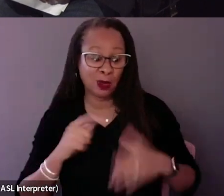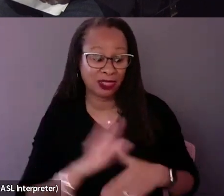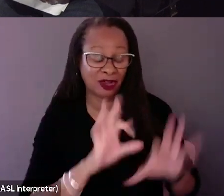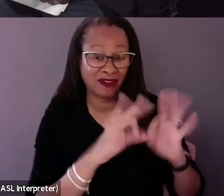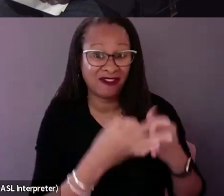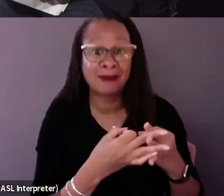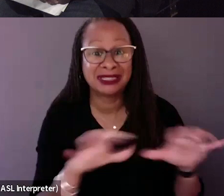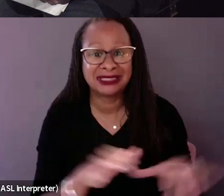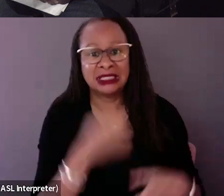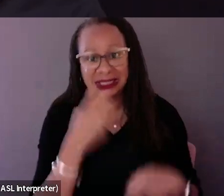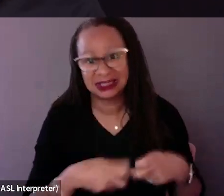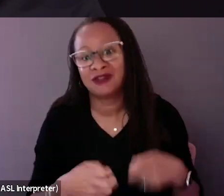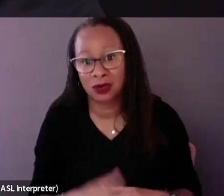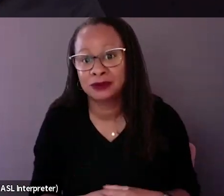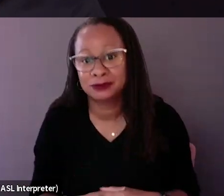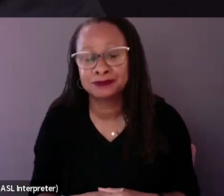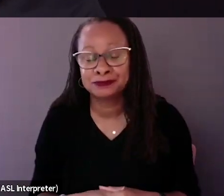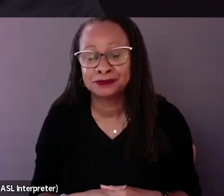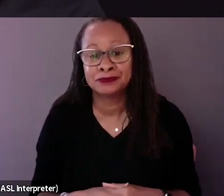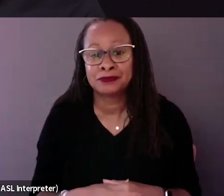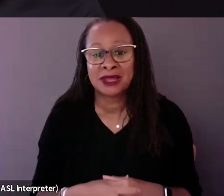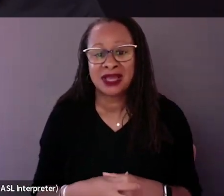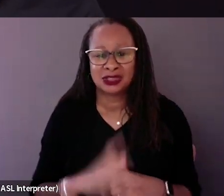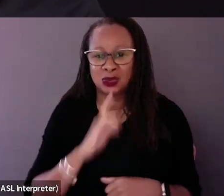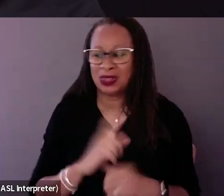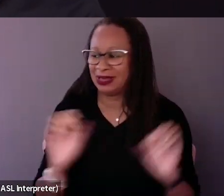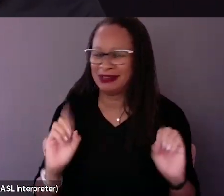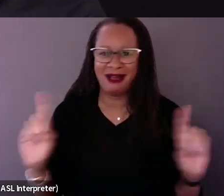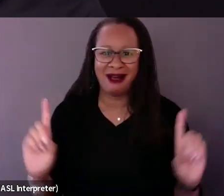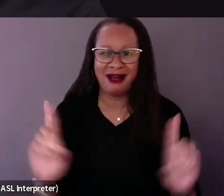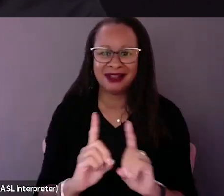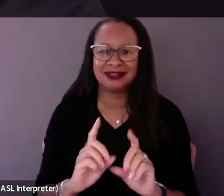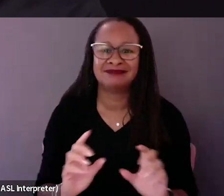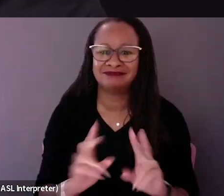is difficult. So it's kind of a bizarre place to be in.